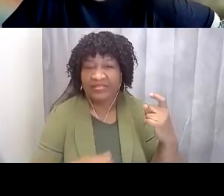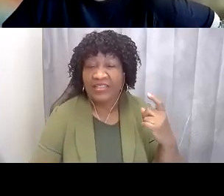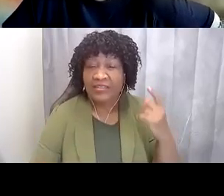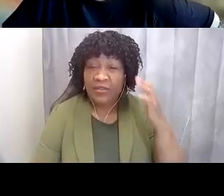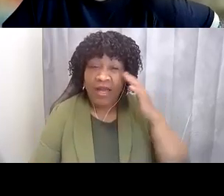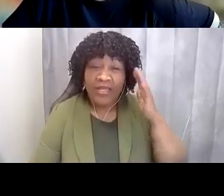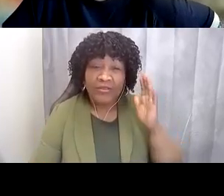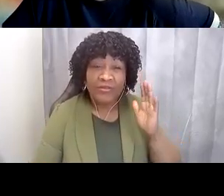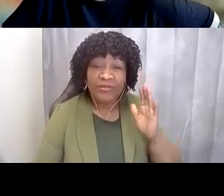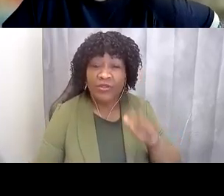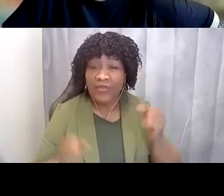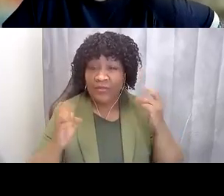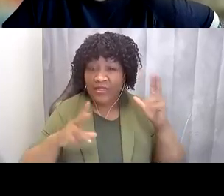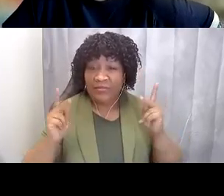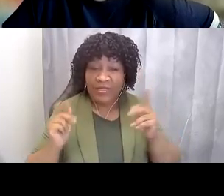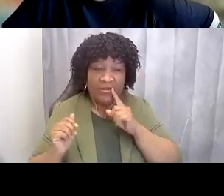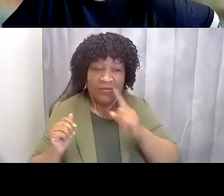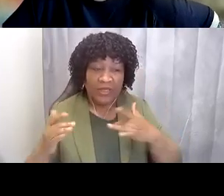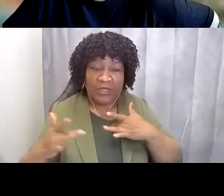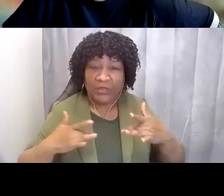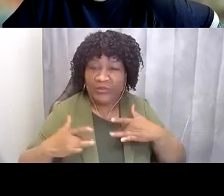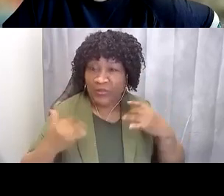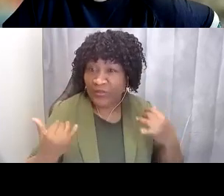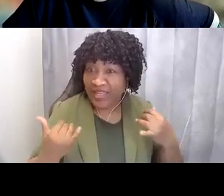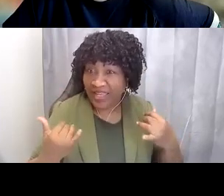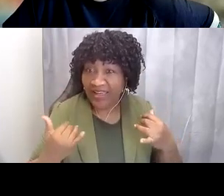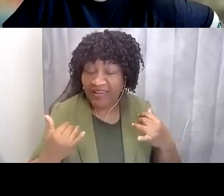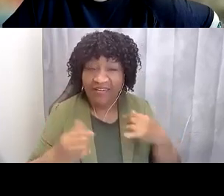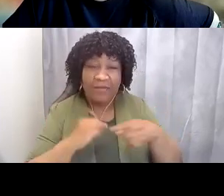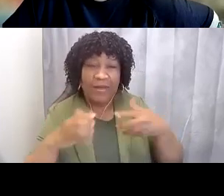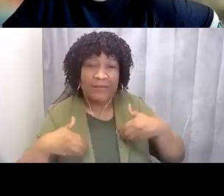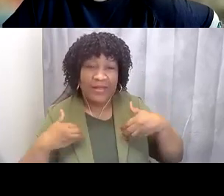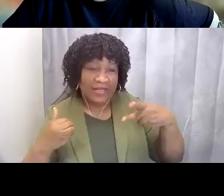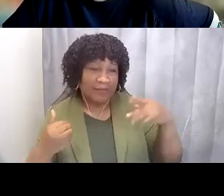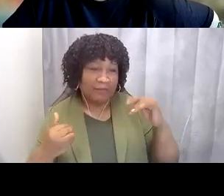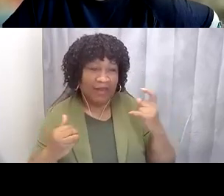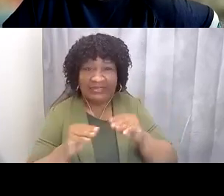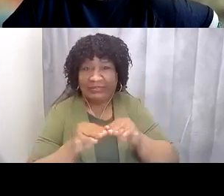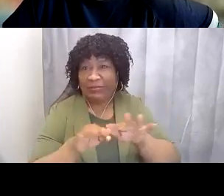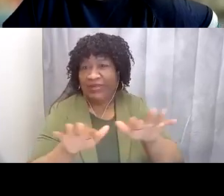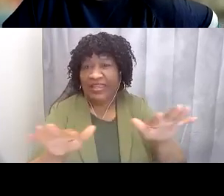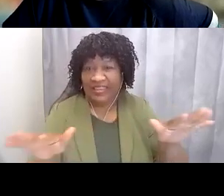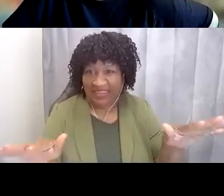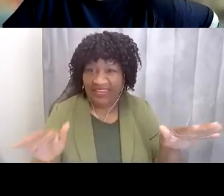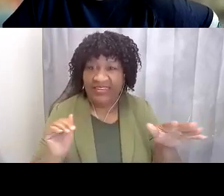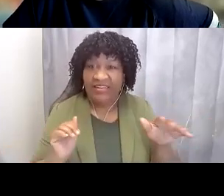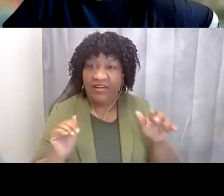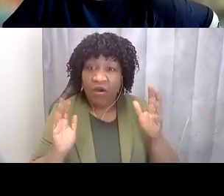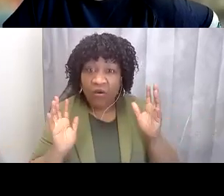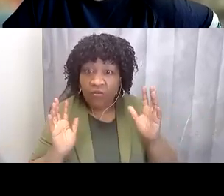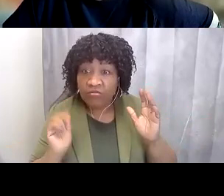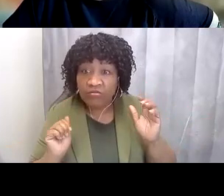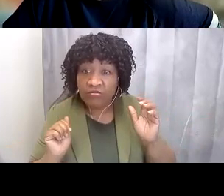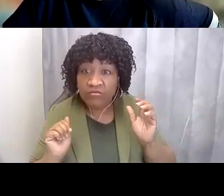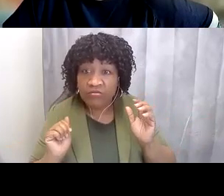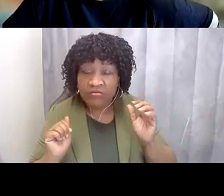know folks are really concerned about monkeypox spreading. There's also, oh,